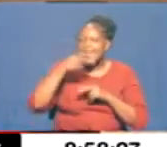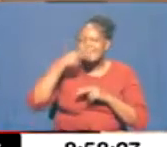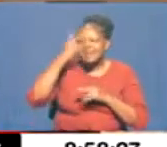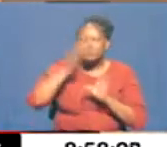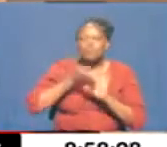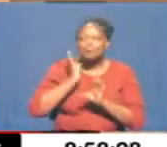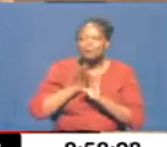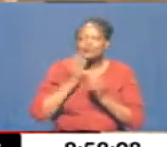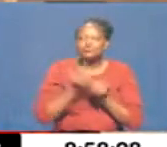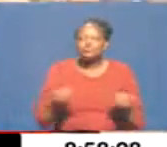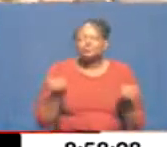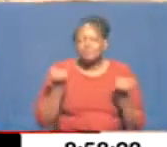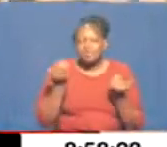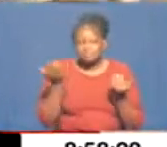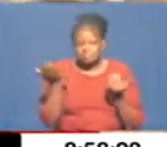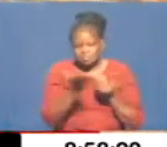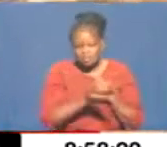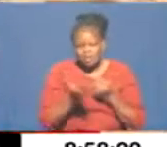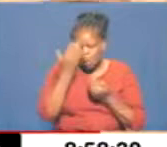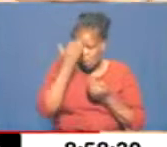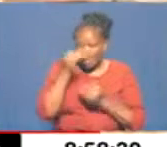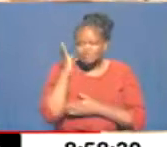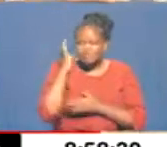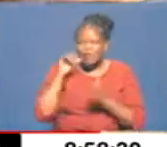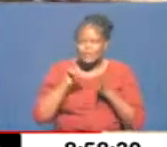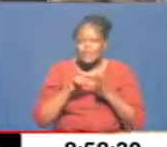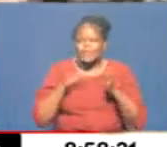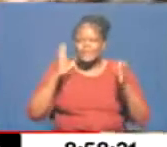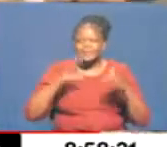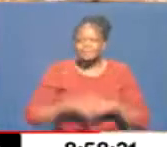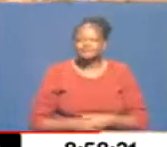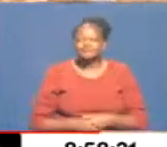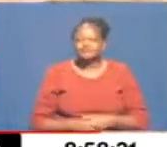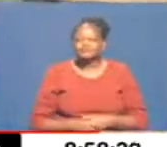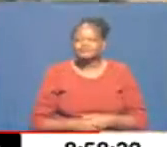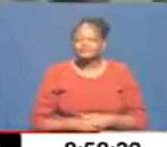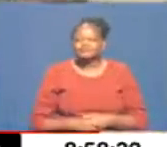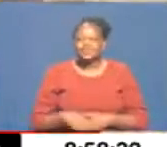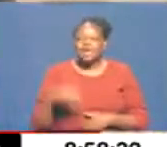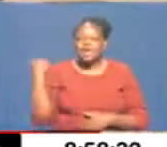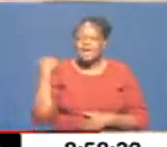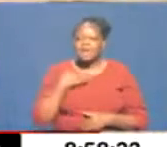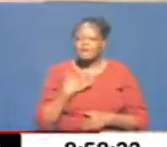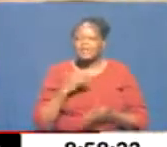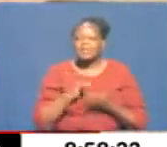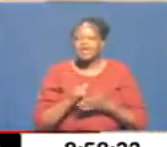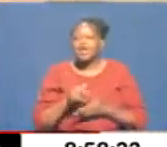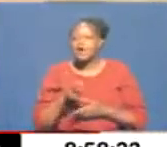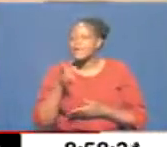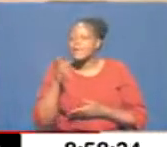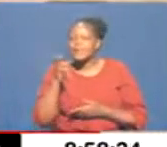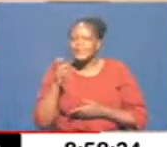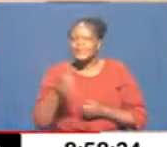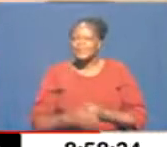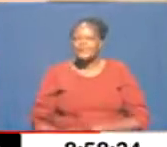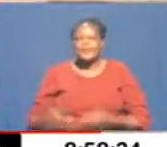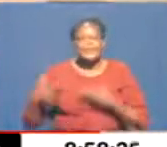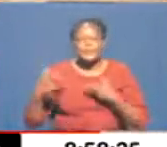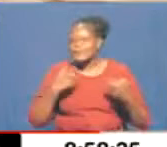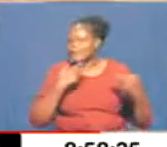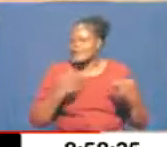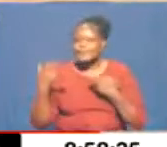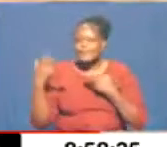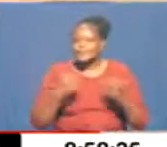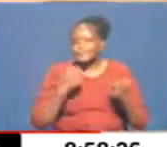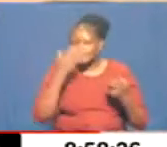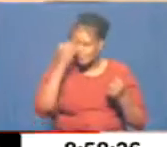deteriorating insecurity in the area. The armed bandits daring to even engage security forces in a shootout as